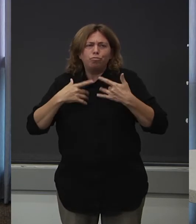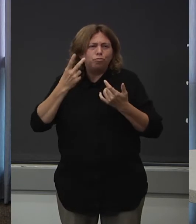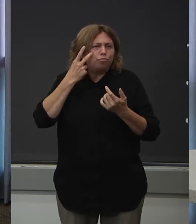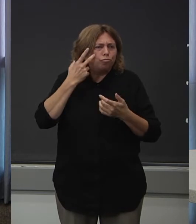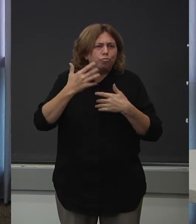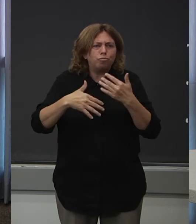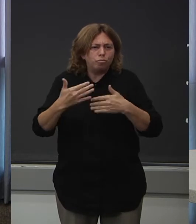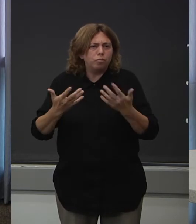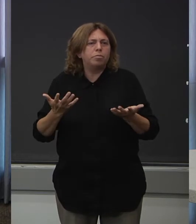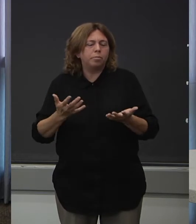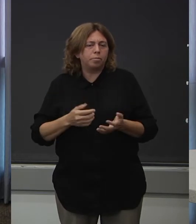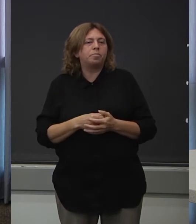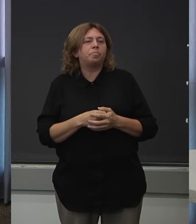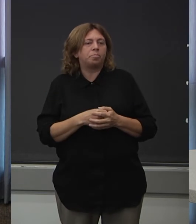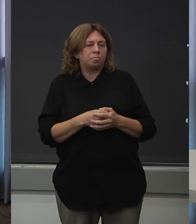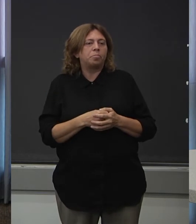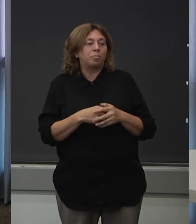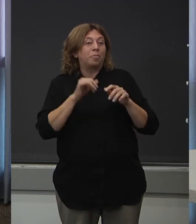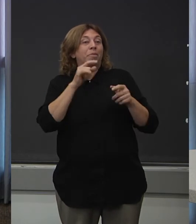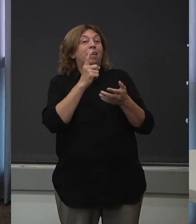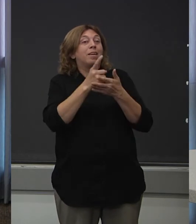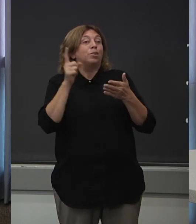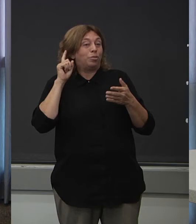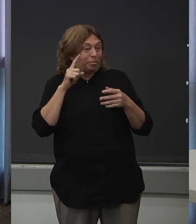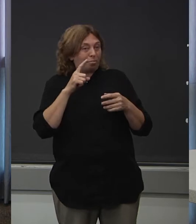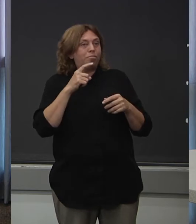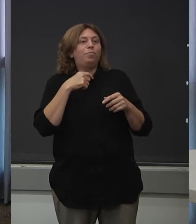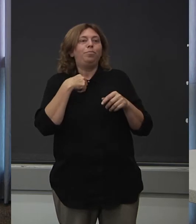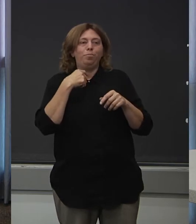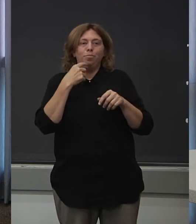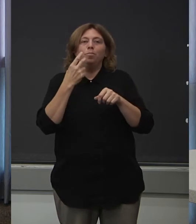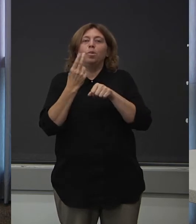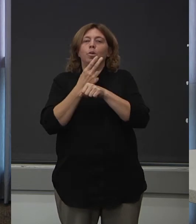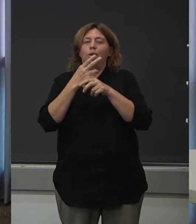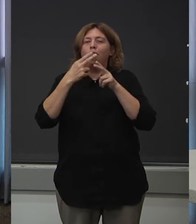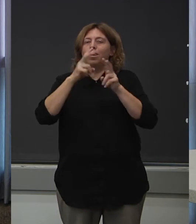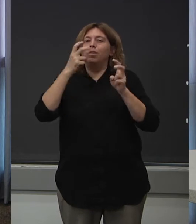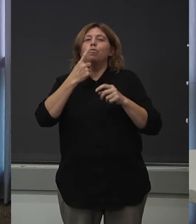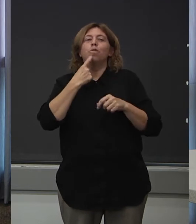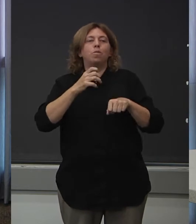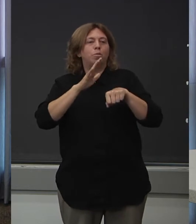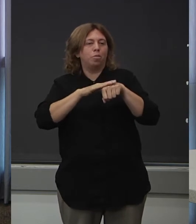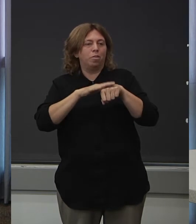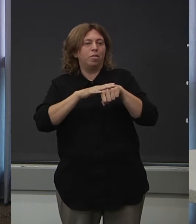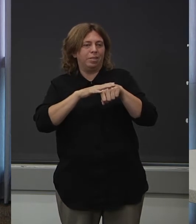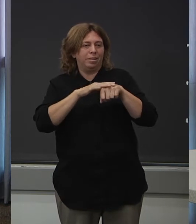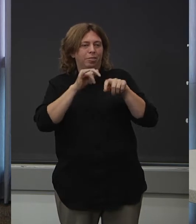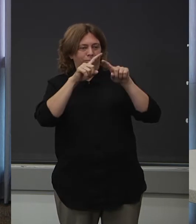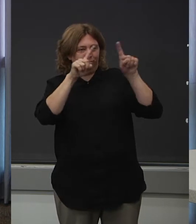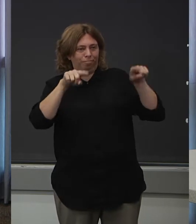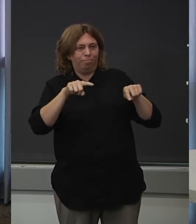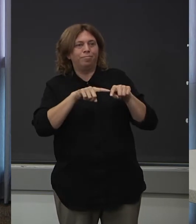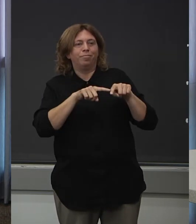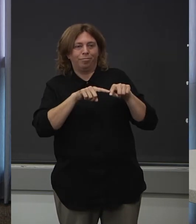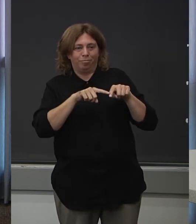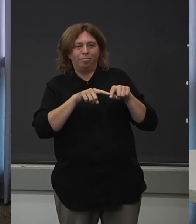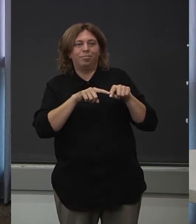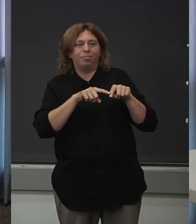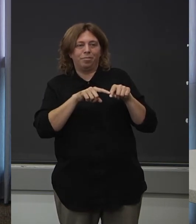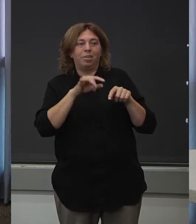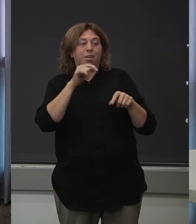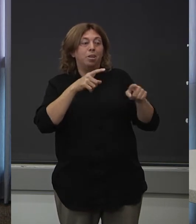week, we hung a red warning notice in an establishment where they weren't wearing face coverings and they